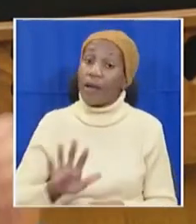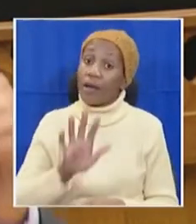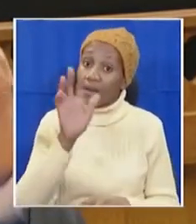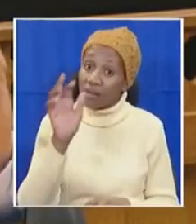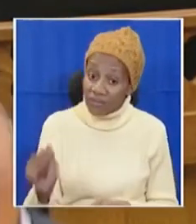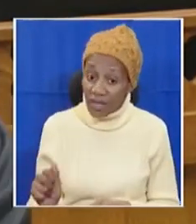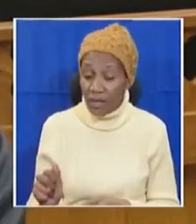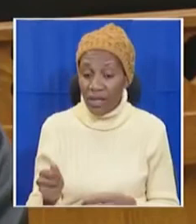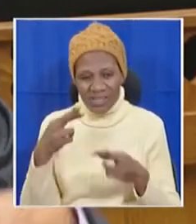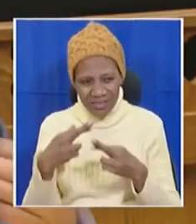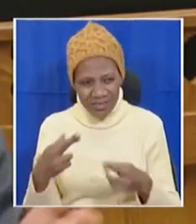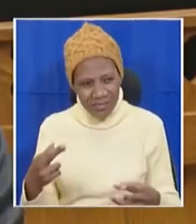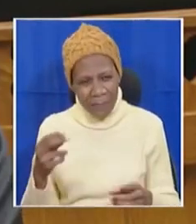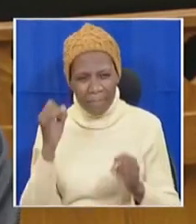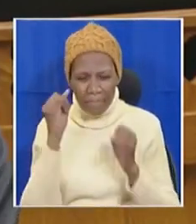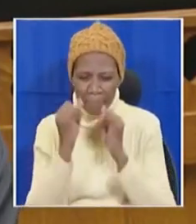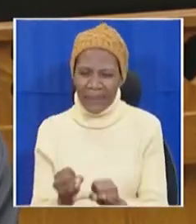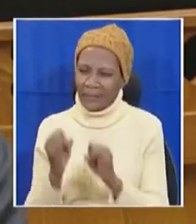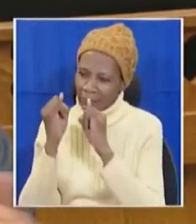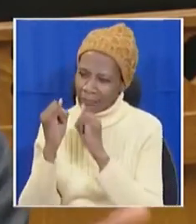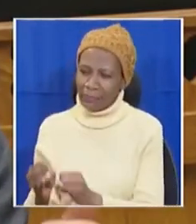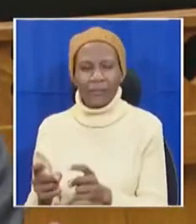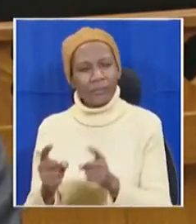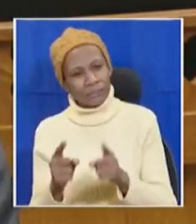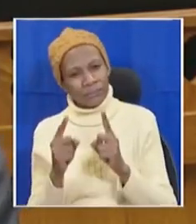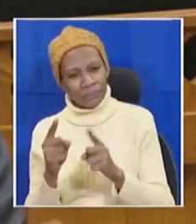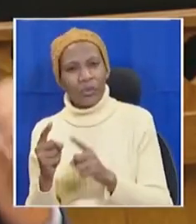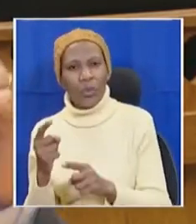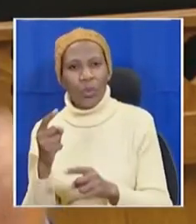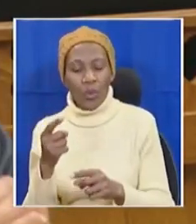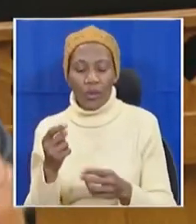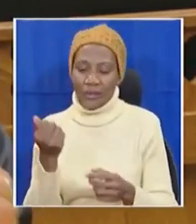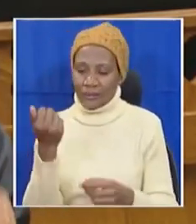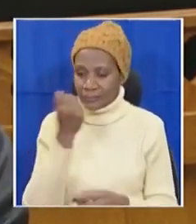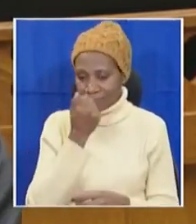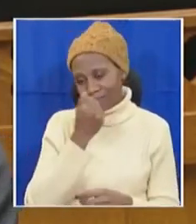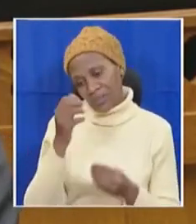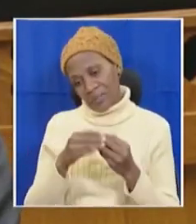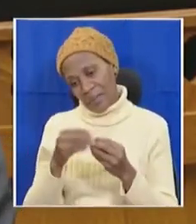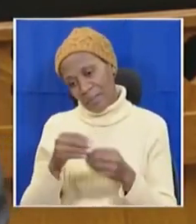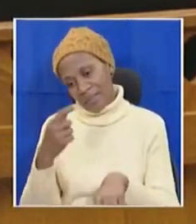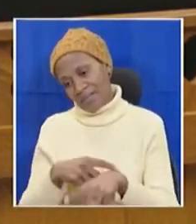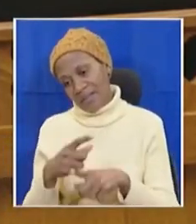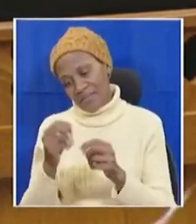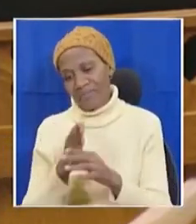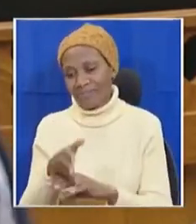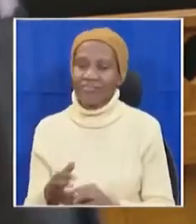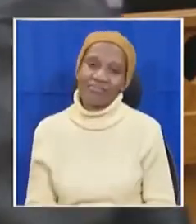our own nation that are used by criminals. I'm afraid so love looks like something. I thank you. Thank you.